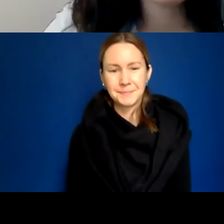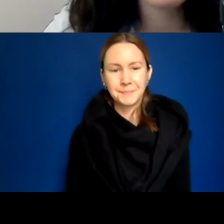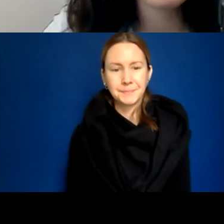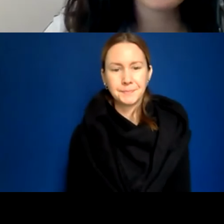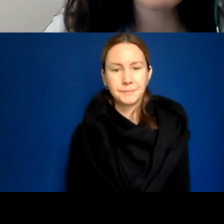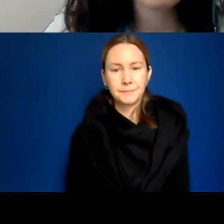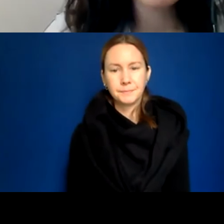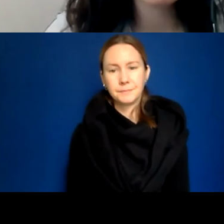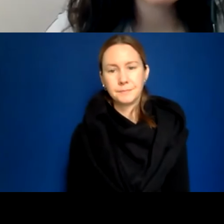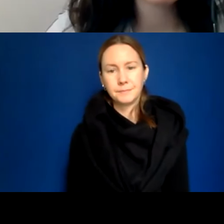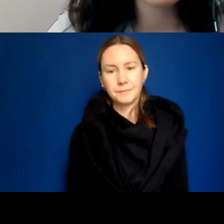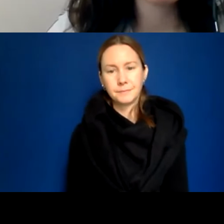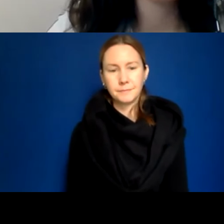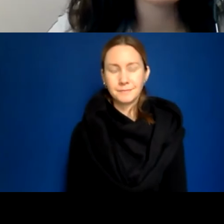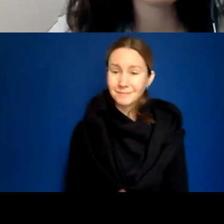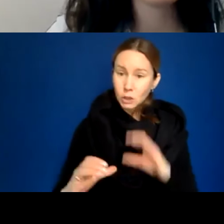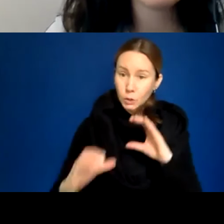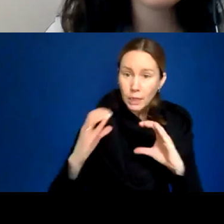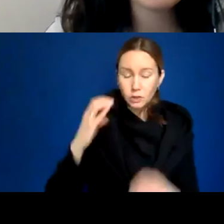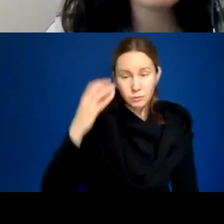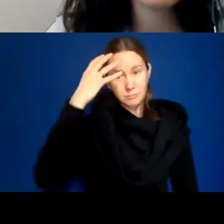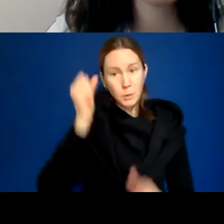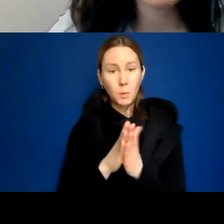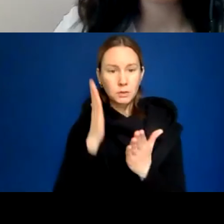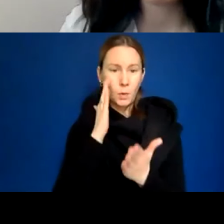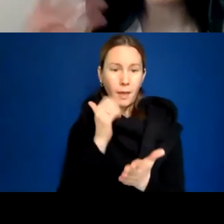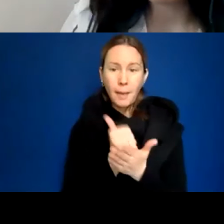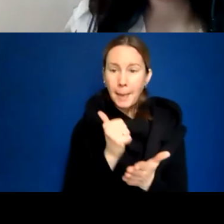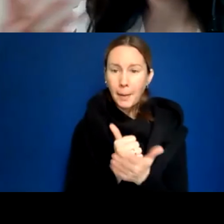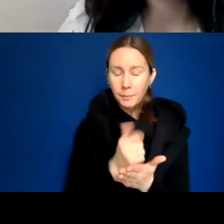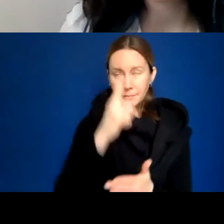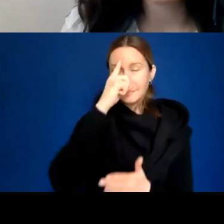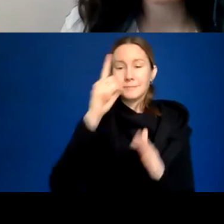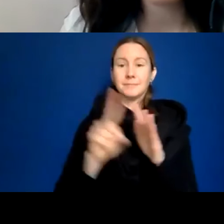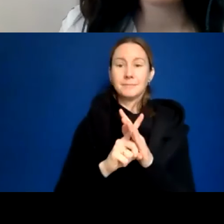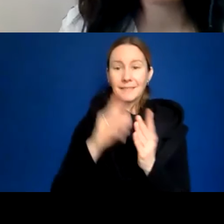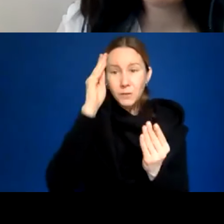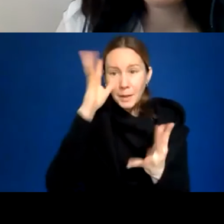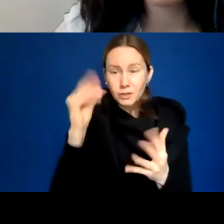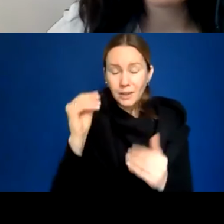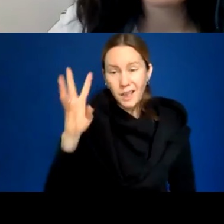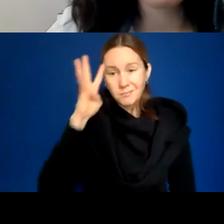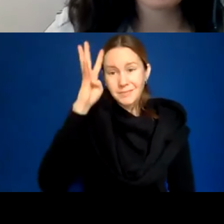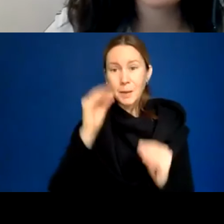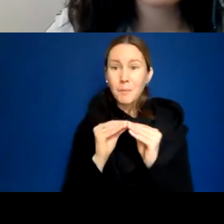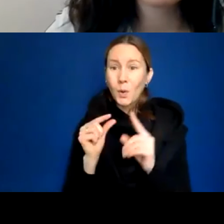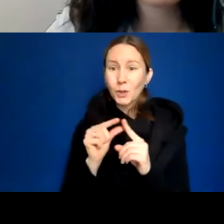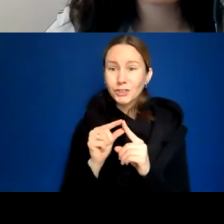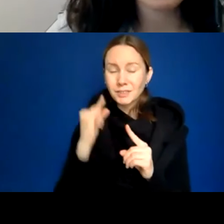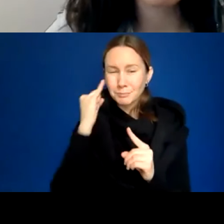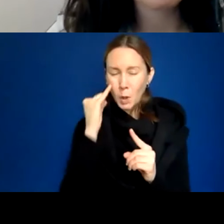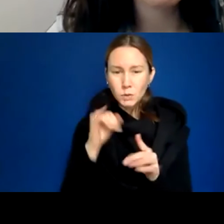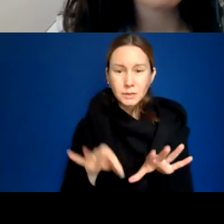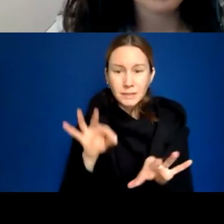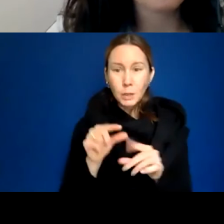These communication or memory books could help elicit information to help them come up with more words if word finding is hard. It